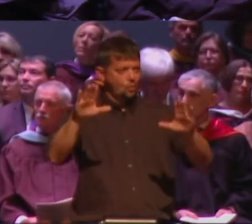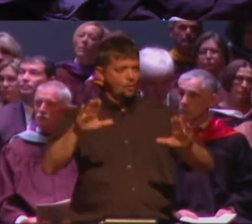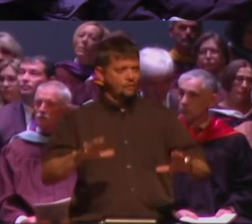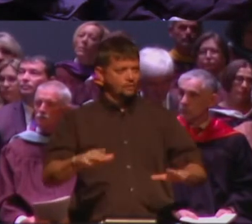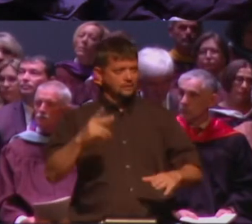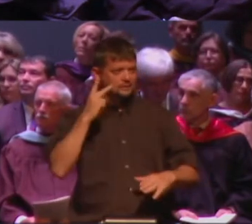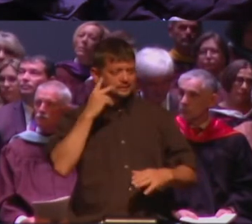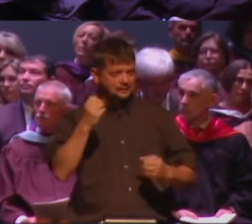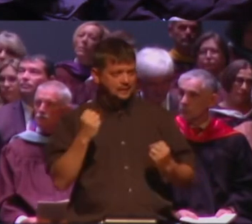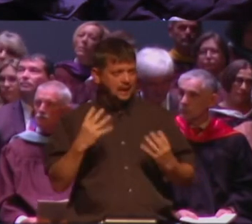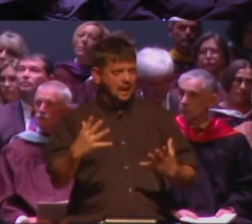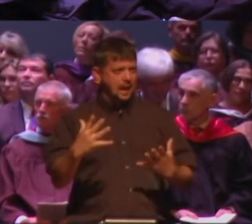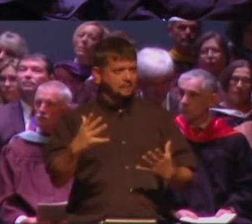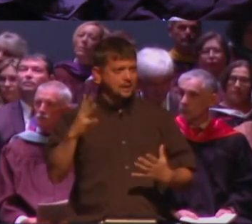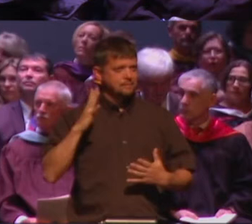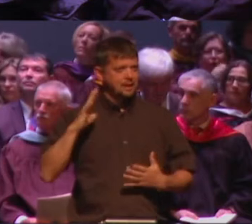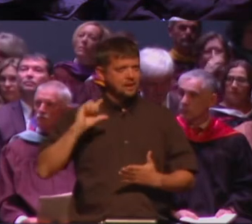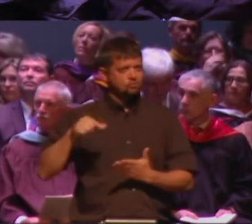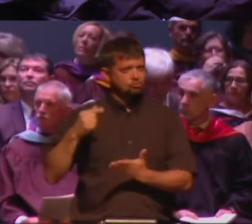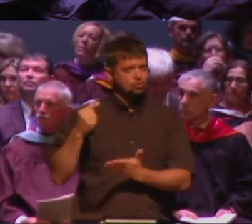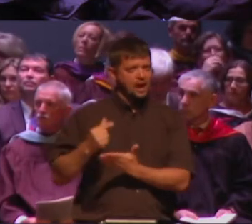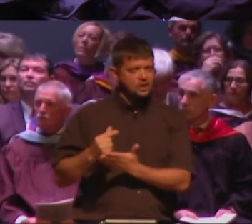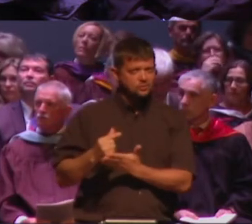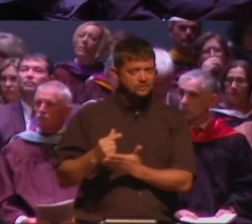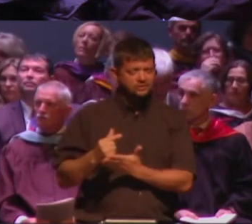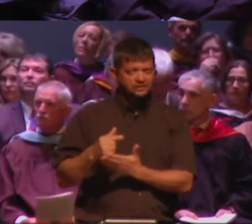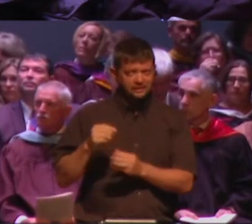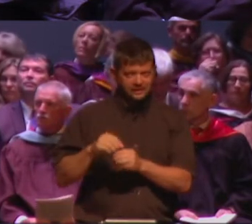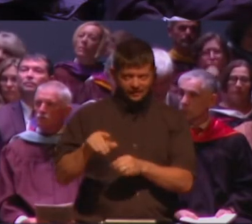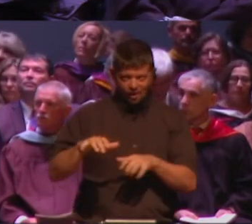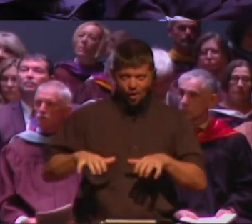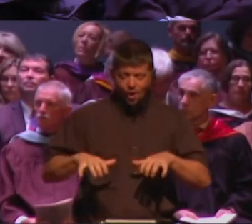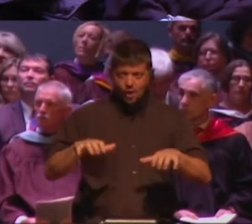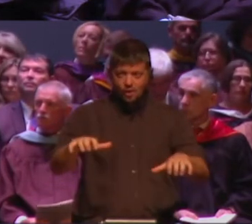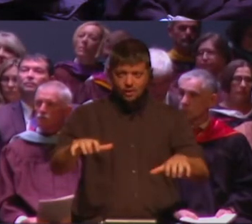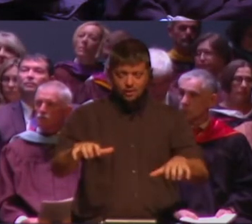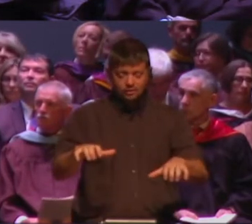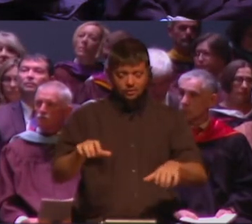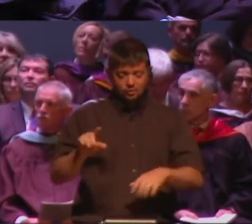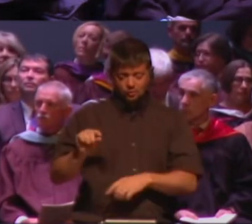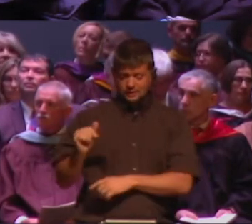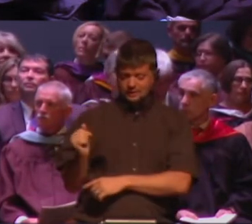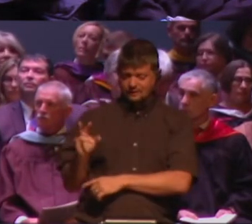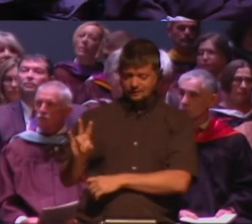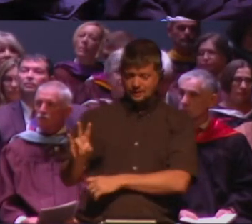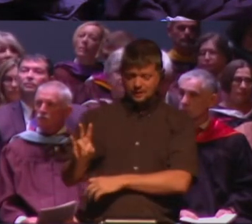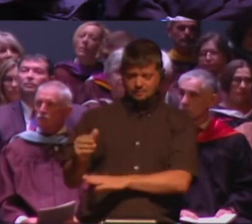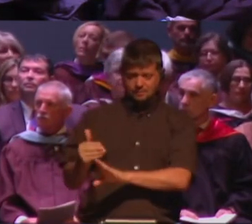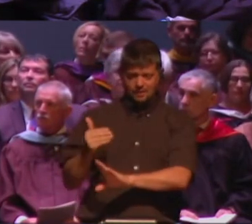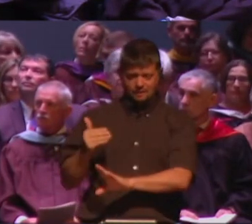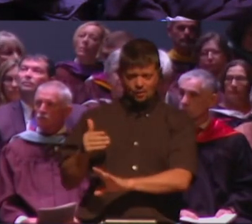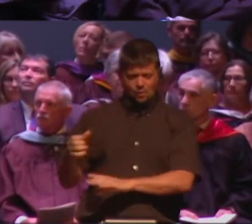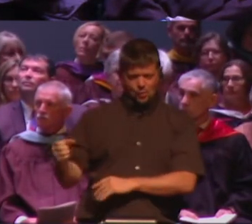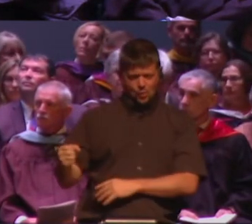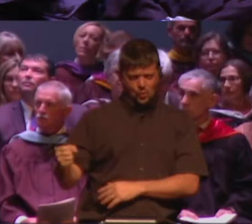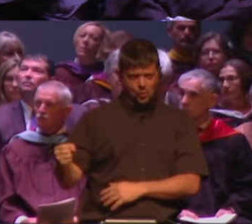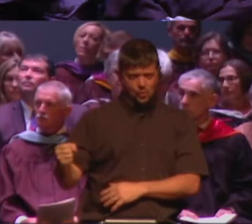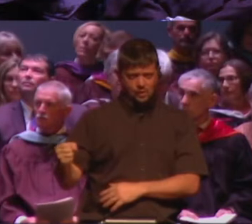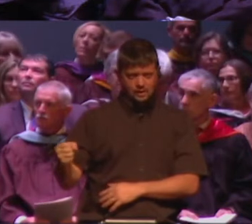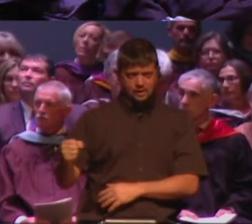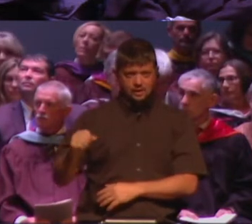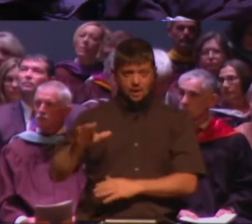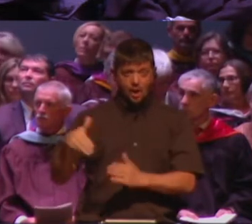many of those past graduates are in the audience. So before the graduating class of 2017 is officially presented, I would ask that